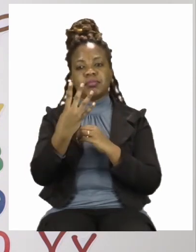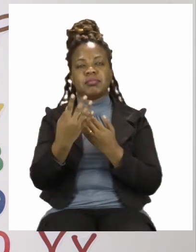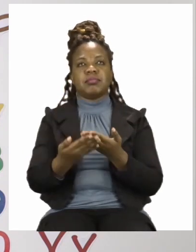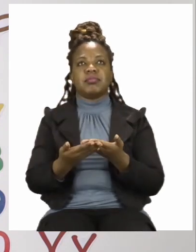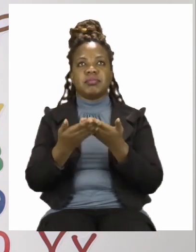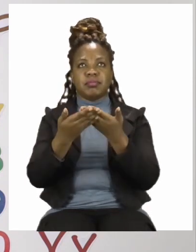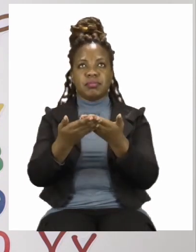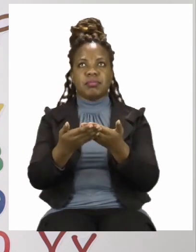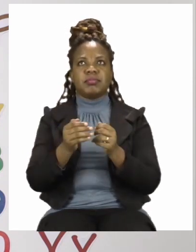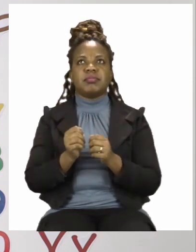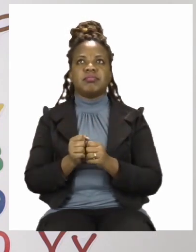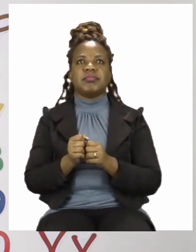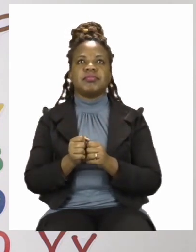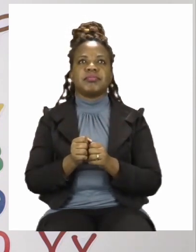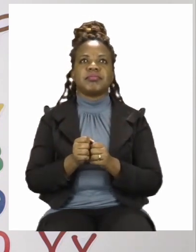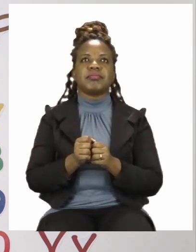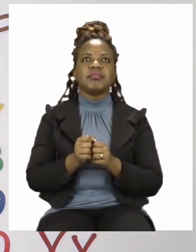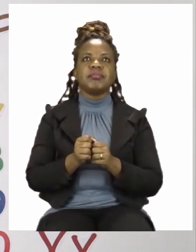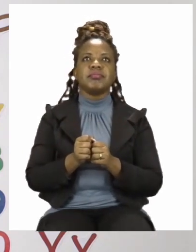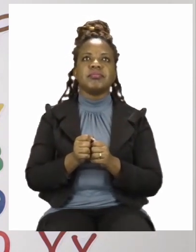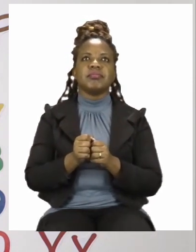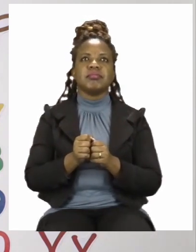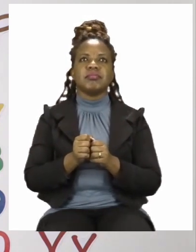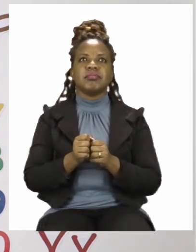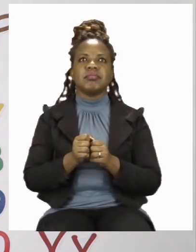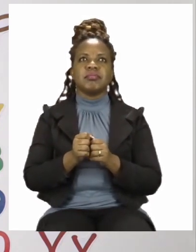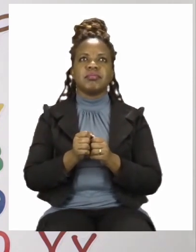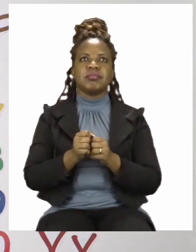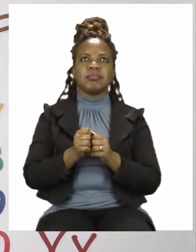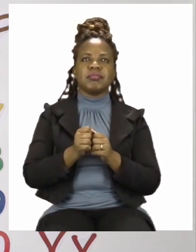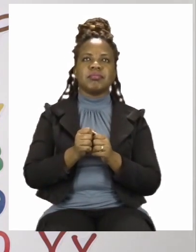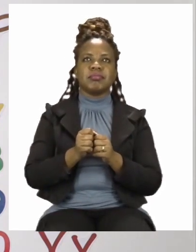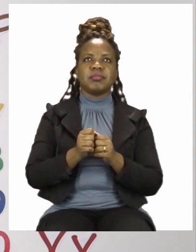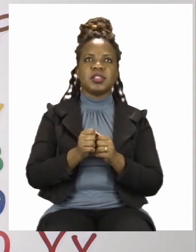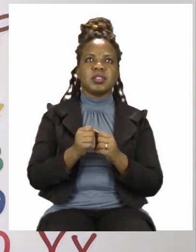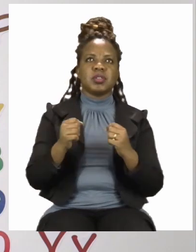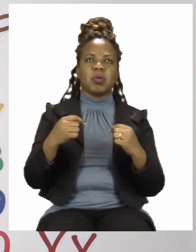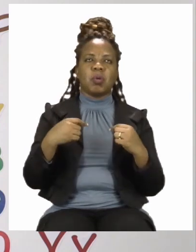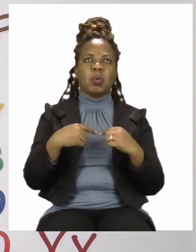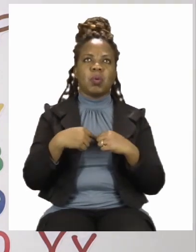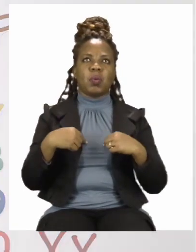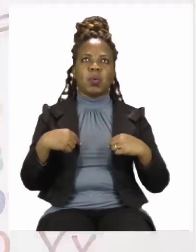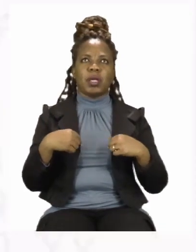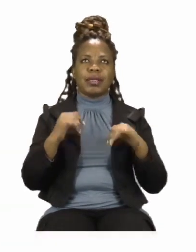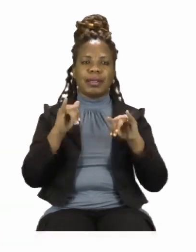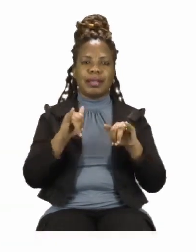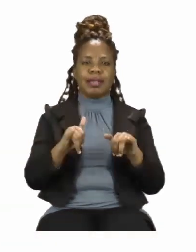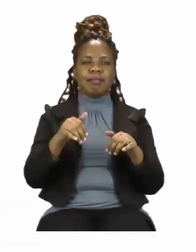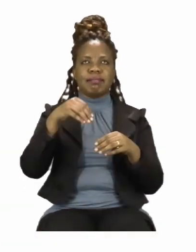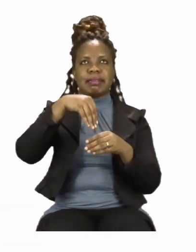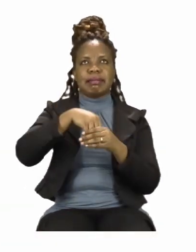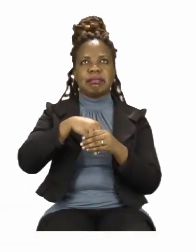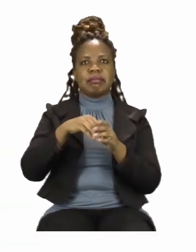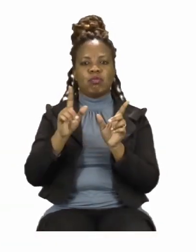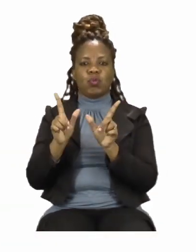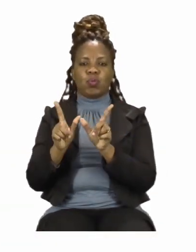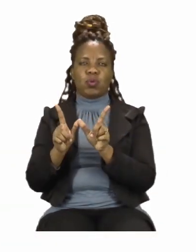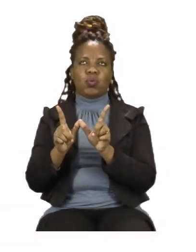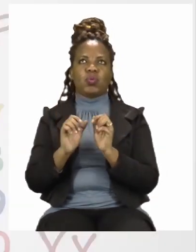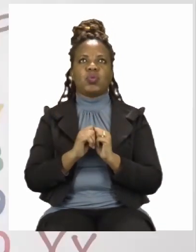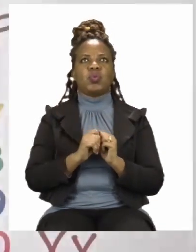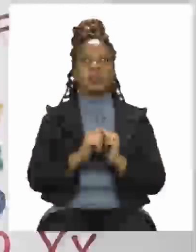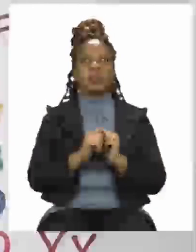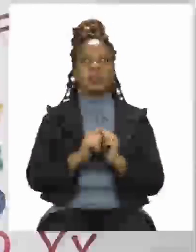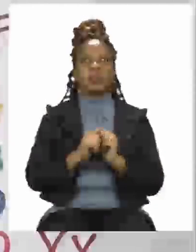at number 4. Number 4 says in your booklet, we live in